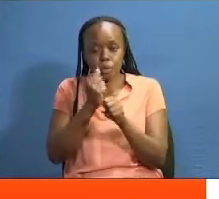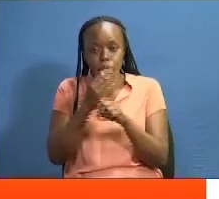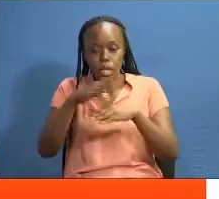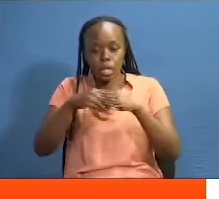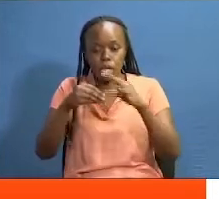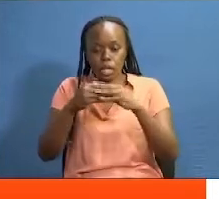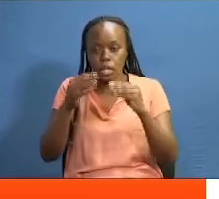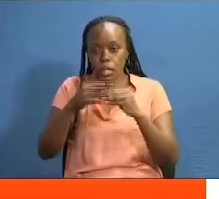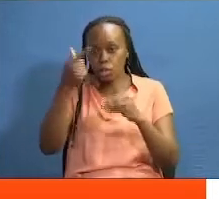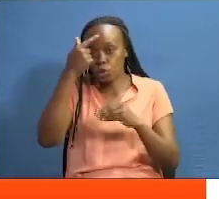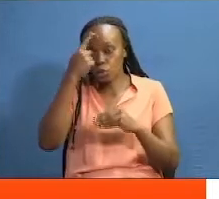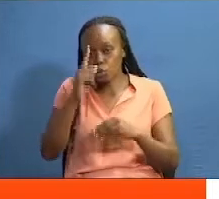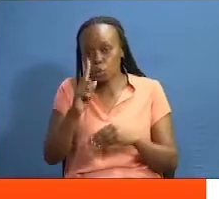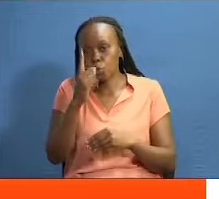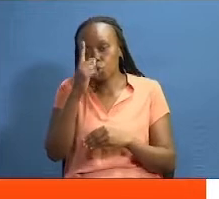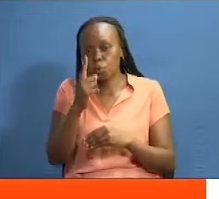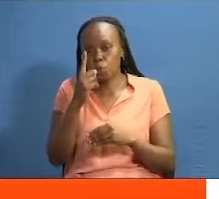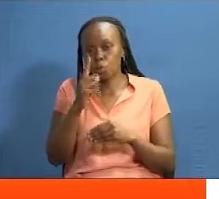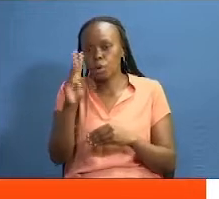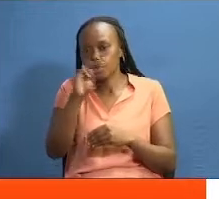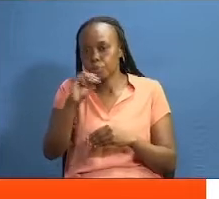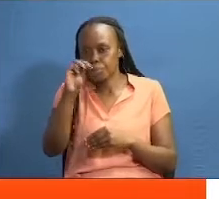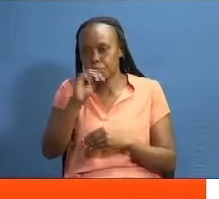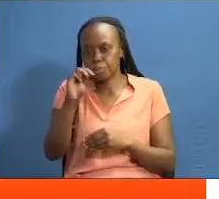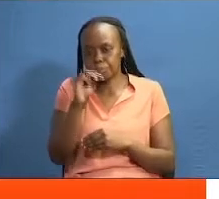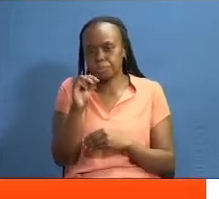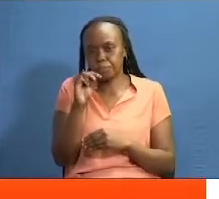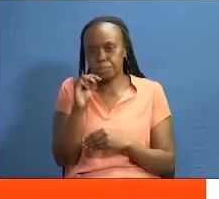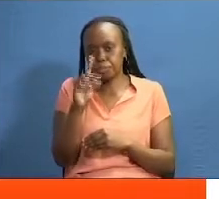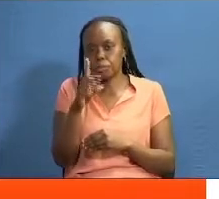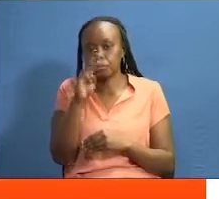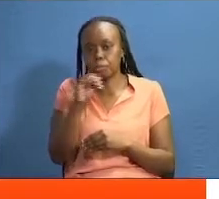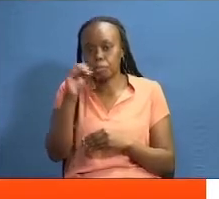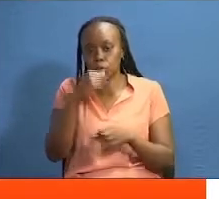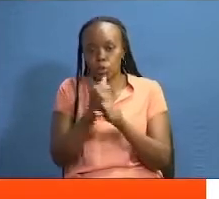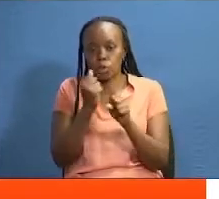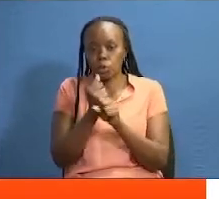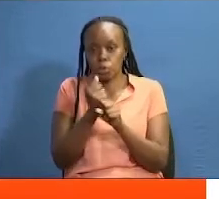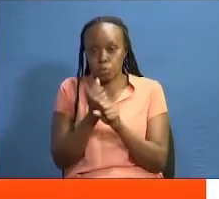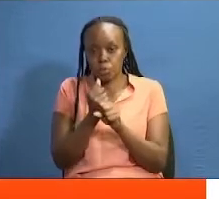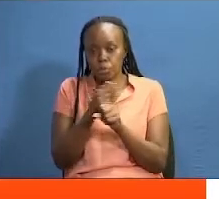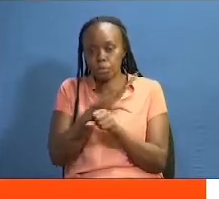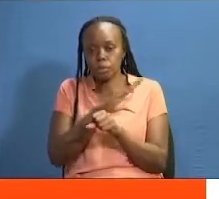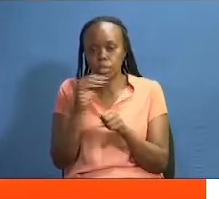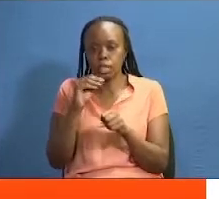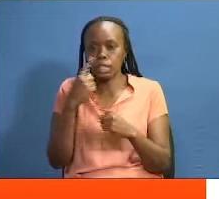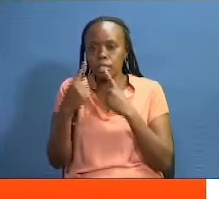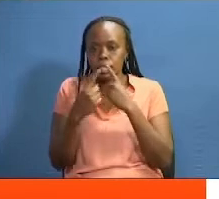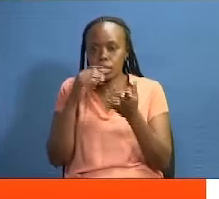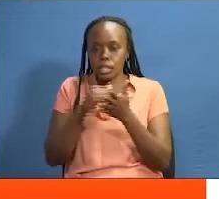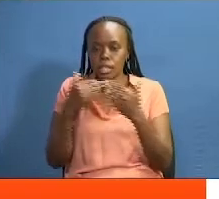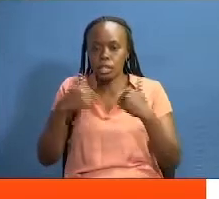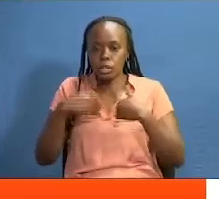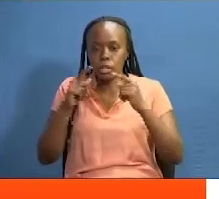employment opportunities for 1 million, creating 1 million job opportunities. And we could say that they have